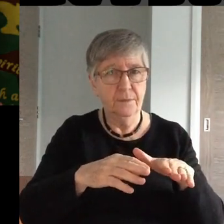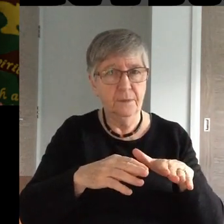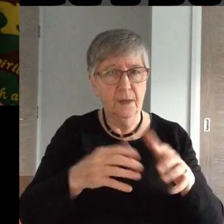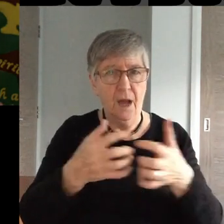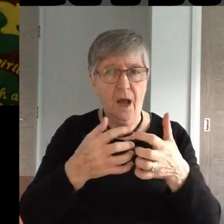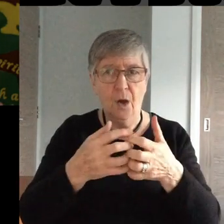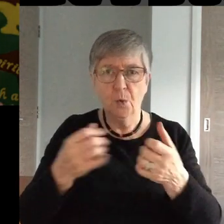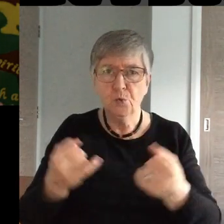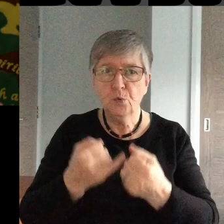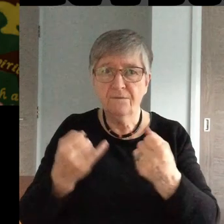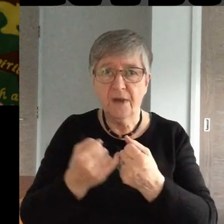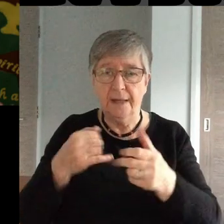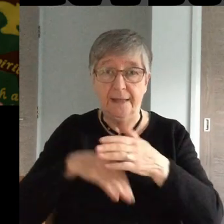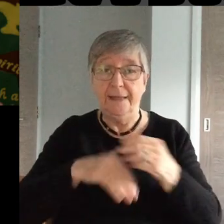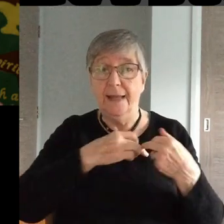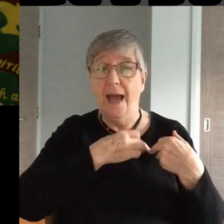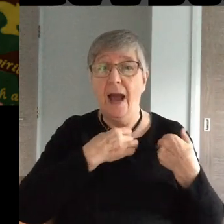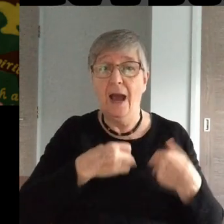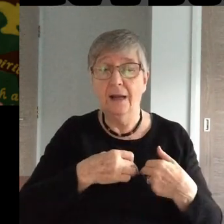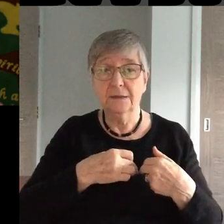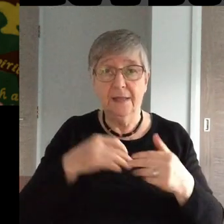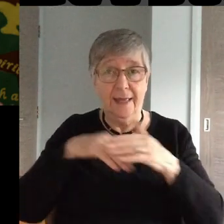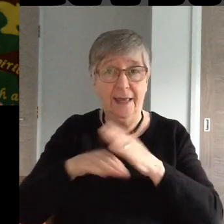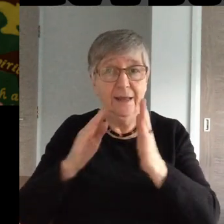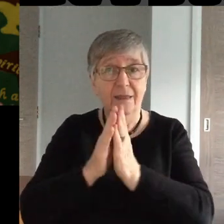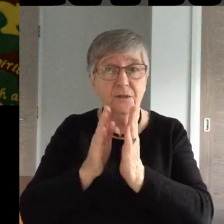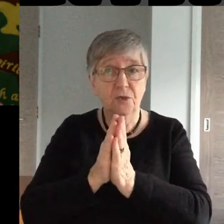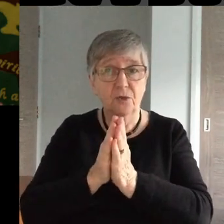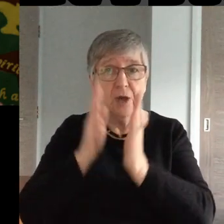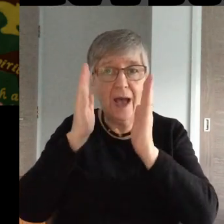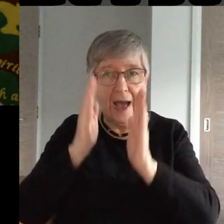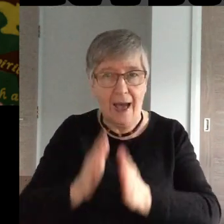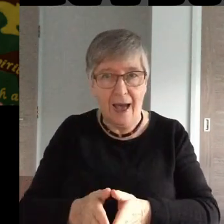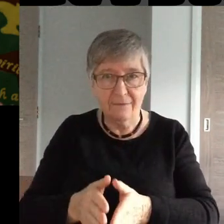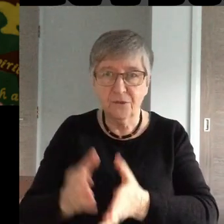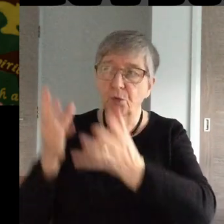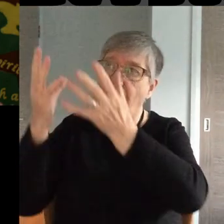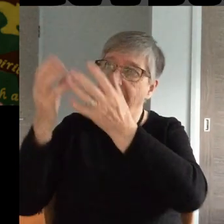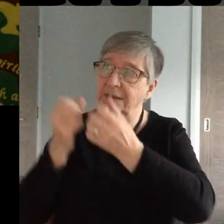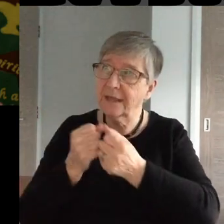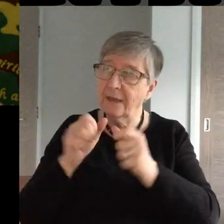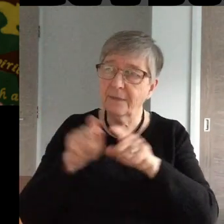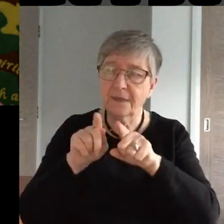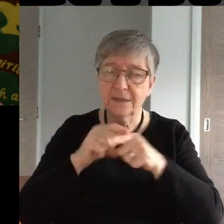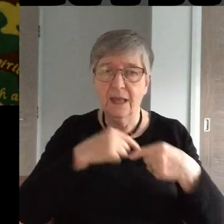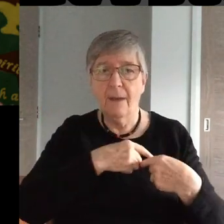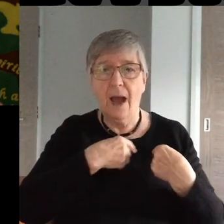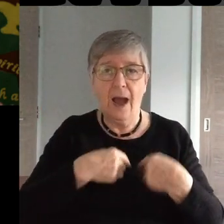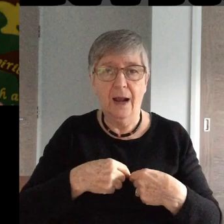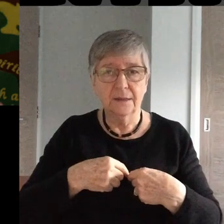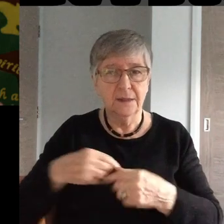to fight it in our heart and in the church, we have to take the heart of the servant king.